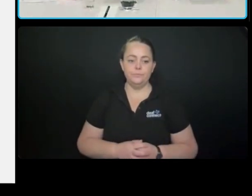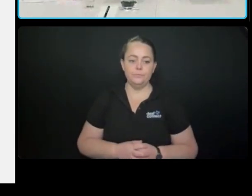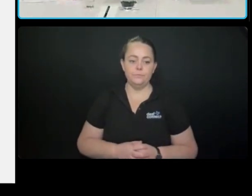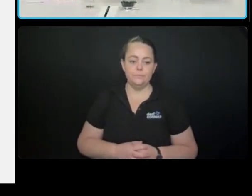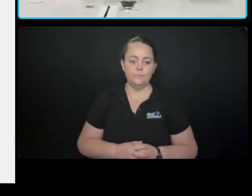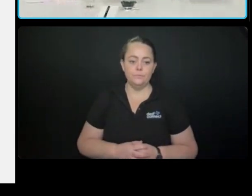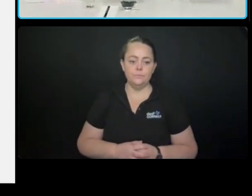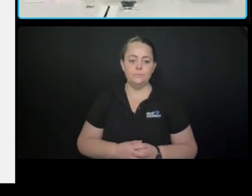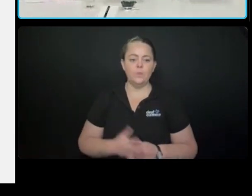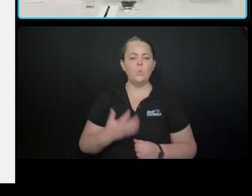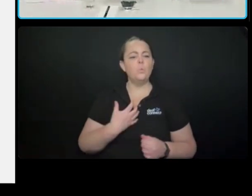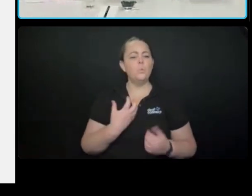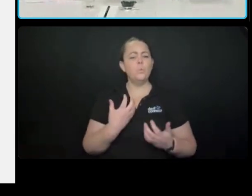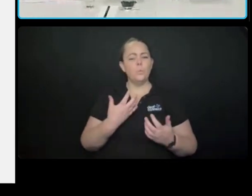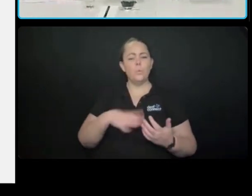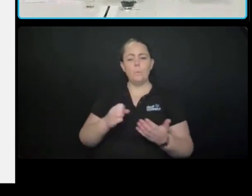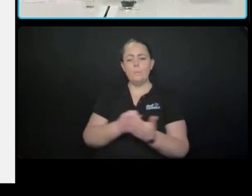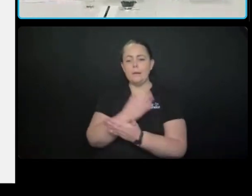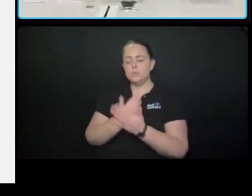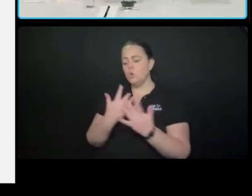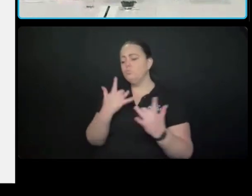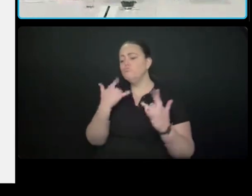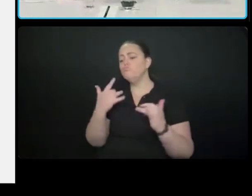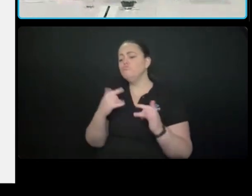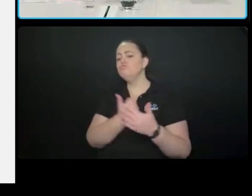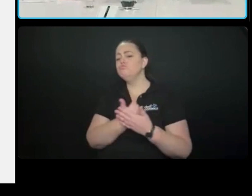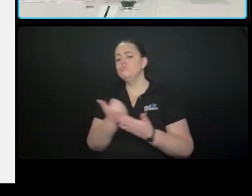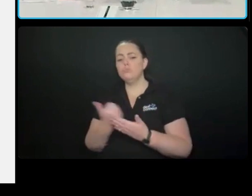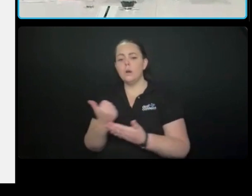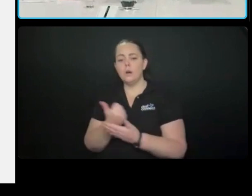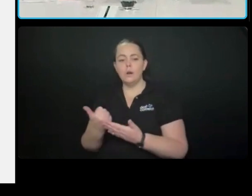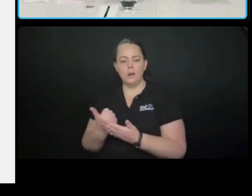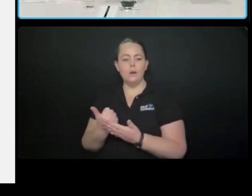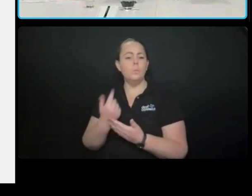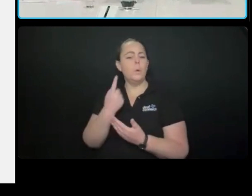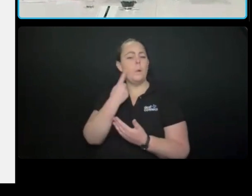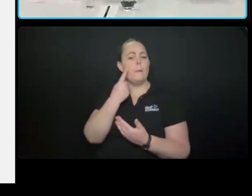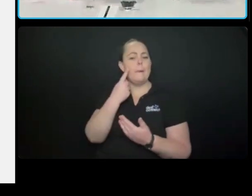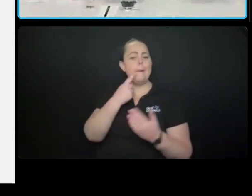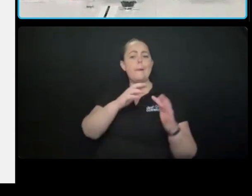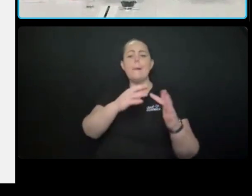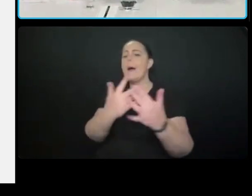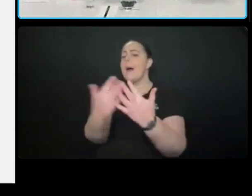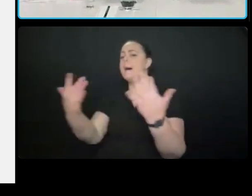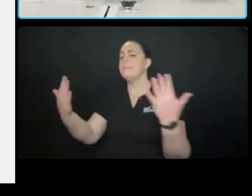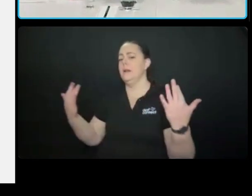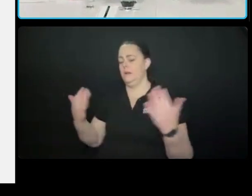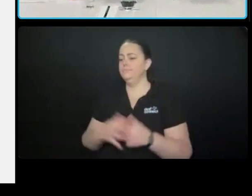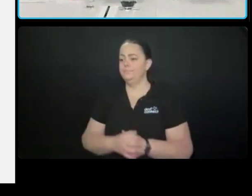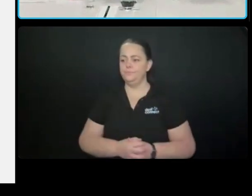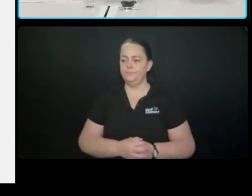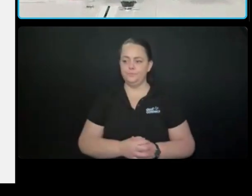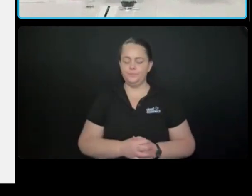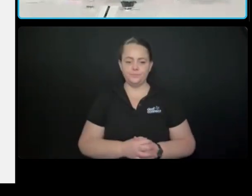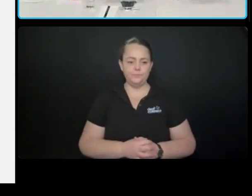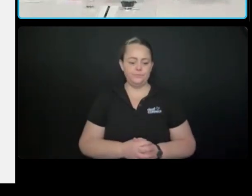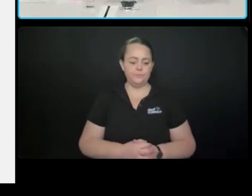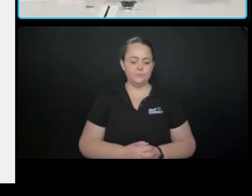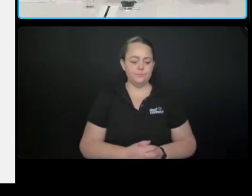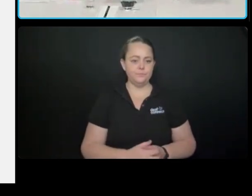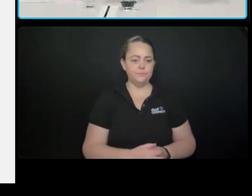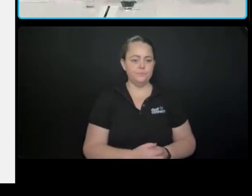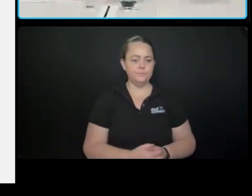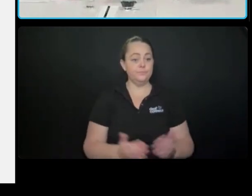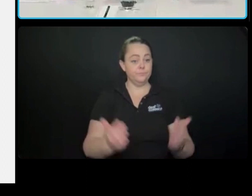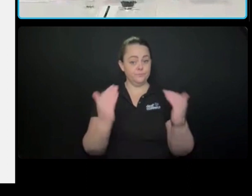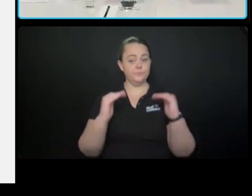intended to capture the remainder of the population at your service. Josh? Lovely. So the next one, we'll